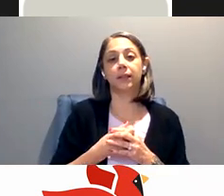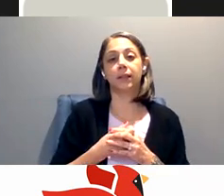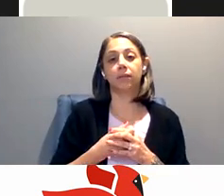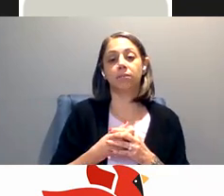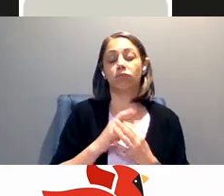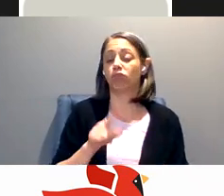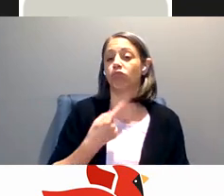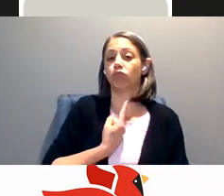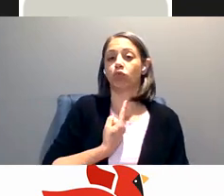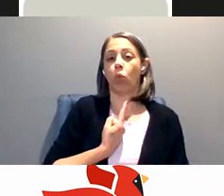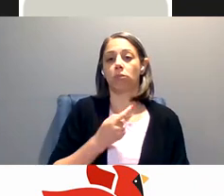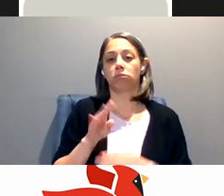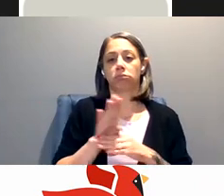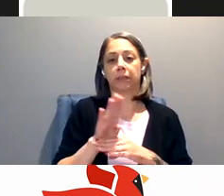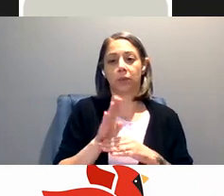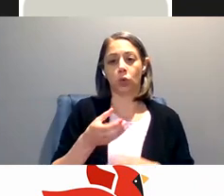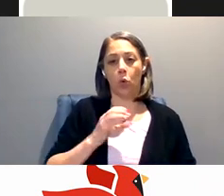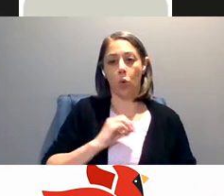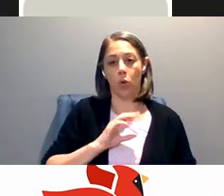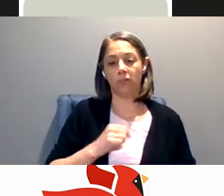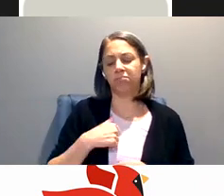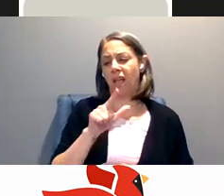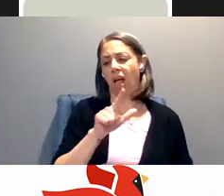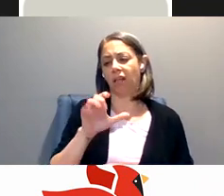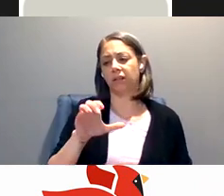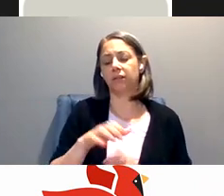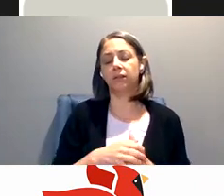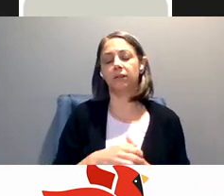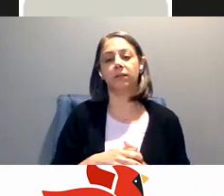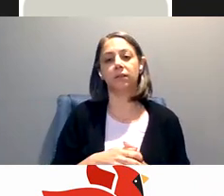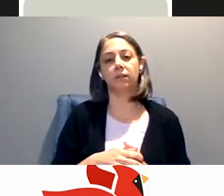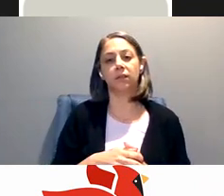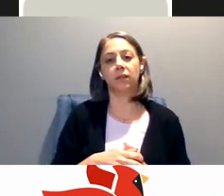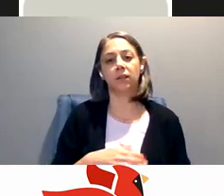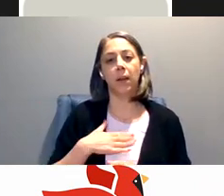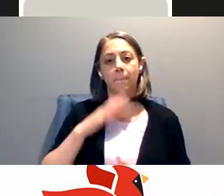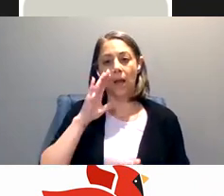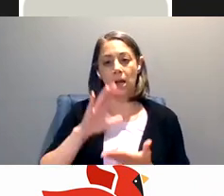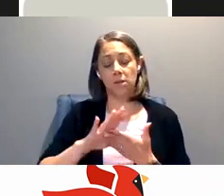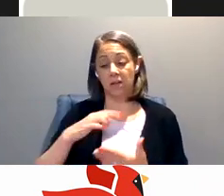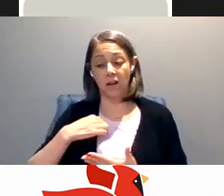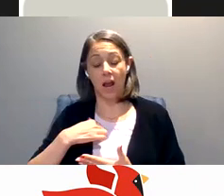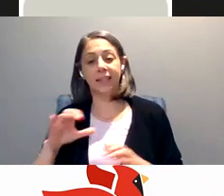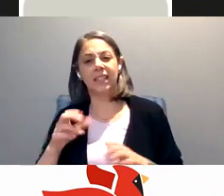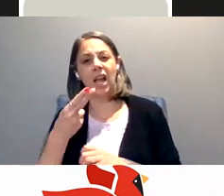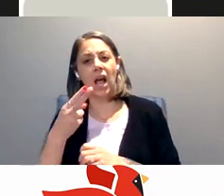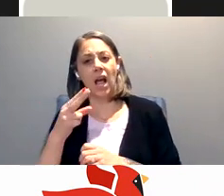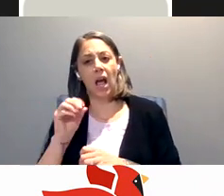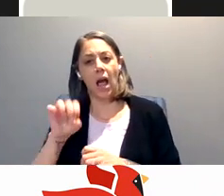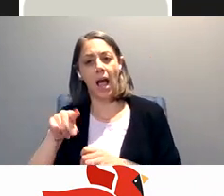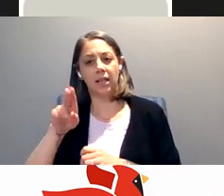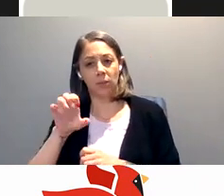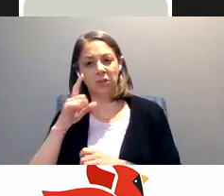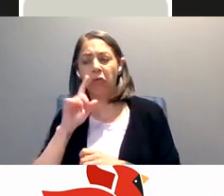sole proprietor of sorts, LLC. My husband and I did hospice for about 14